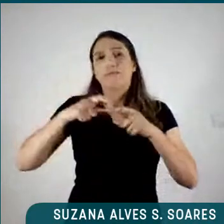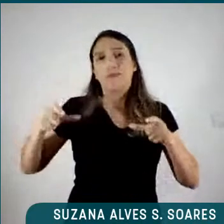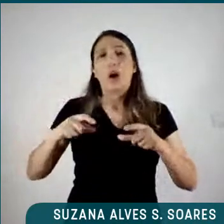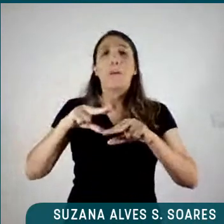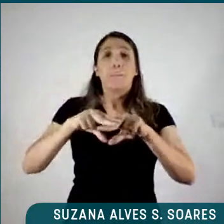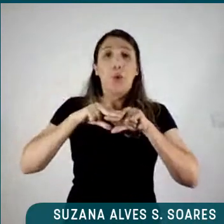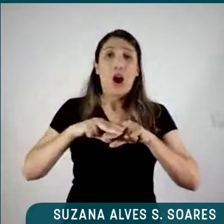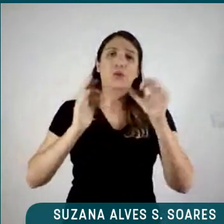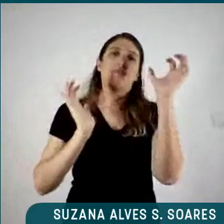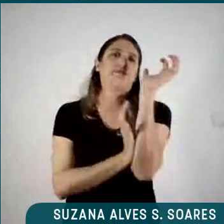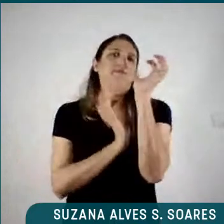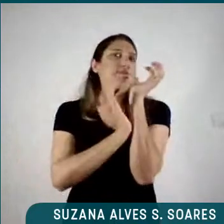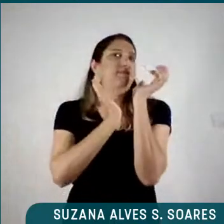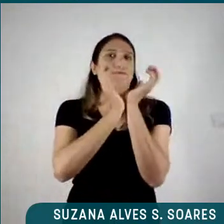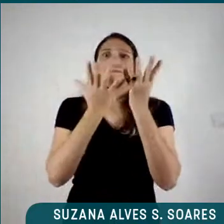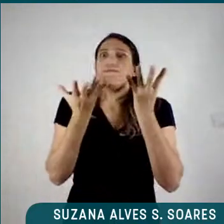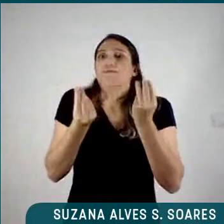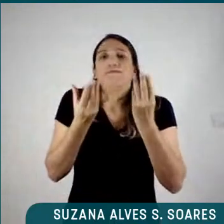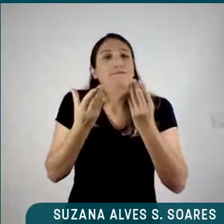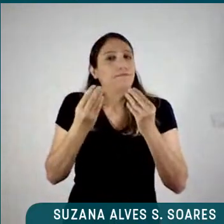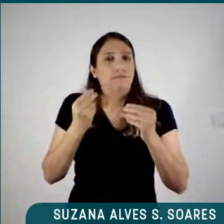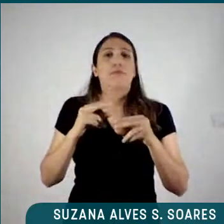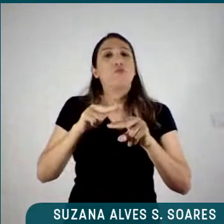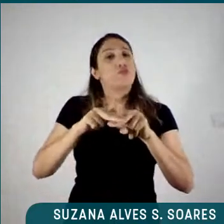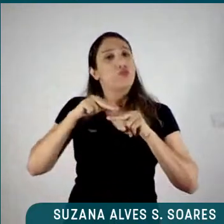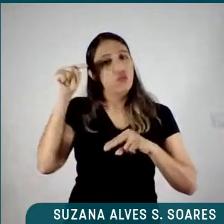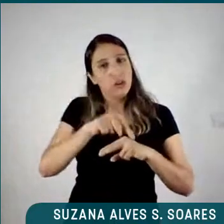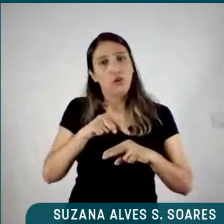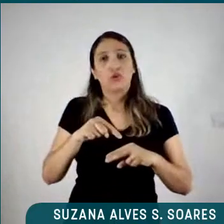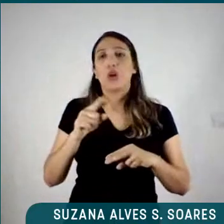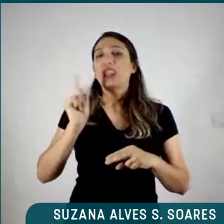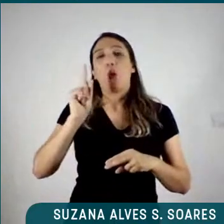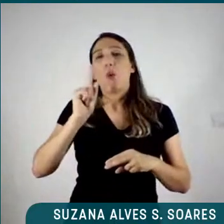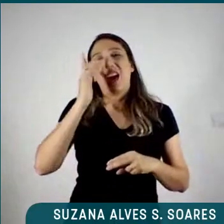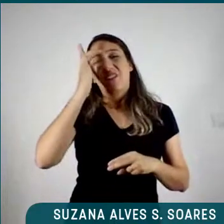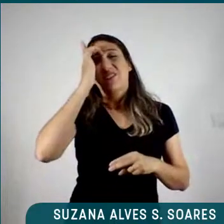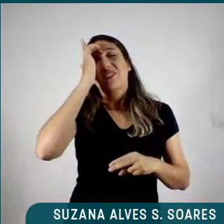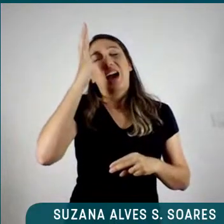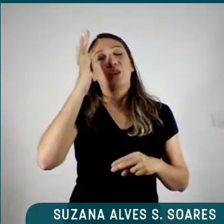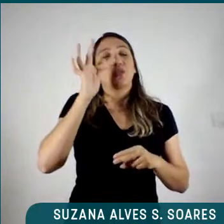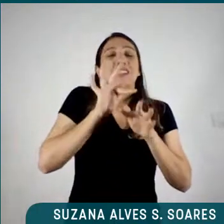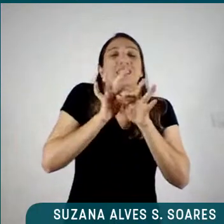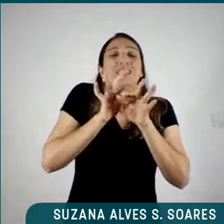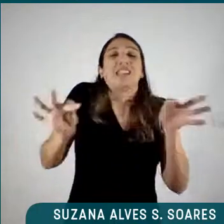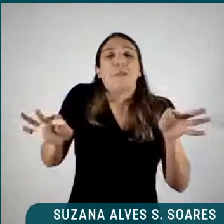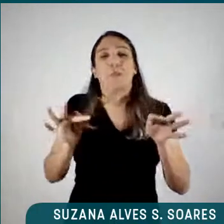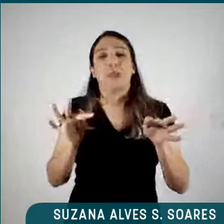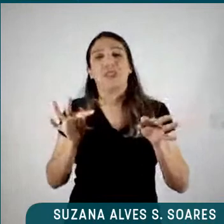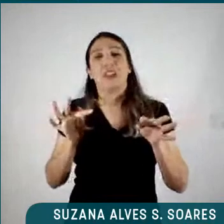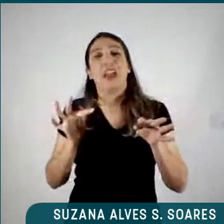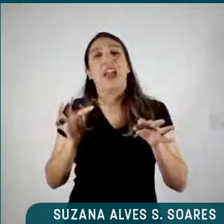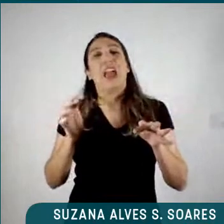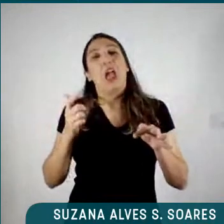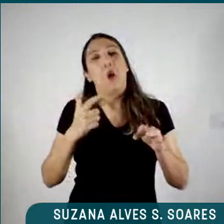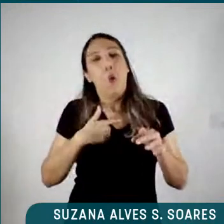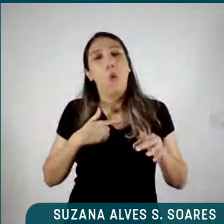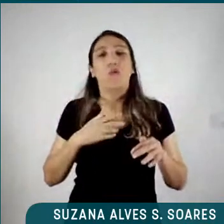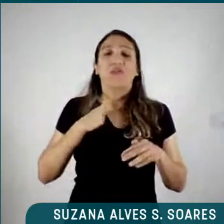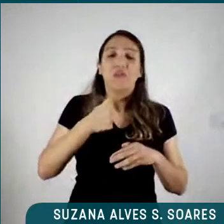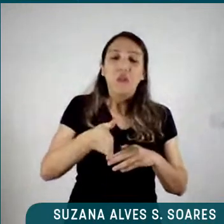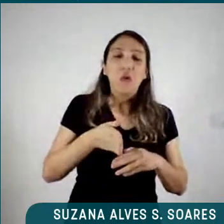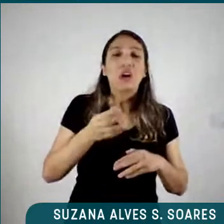the difficulty that we have with this process is the bureaucracy. There are some ways that we have to follow. It is not just about